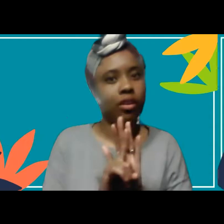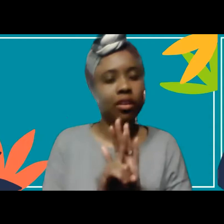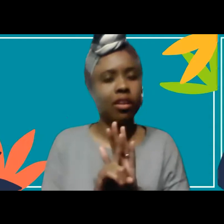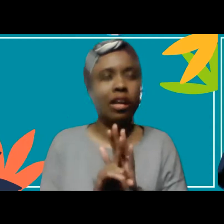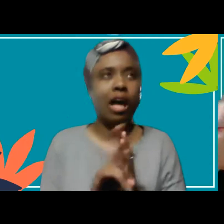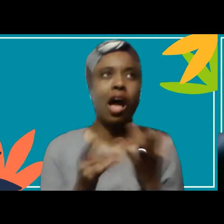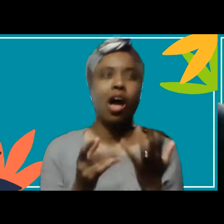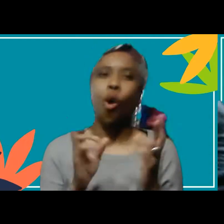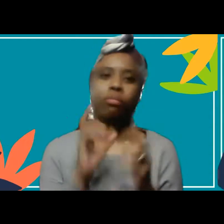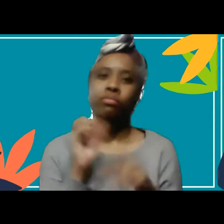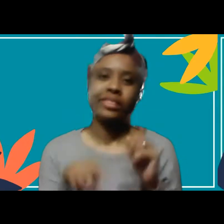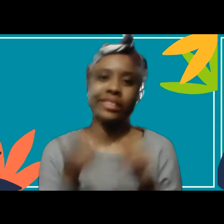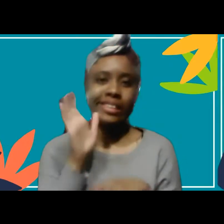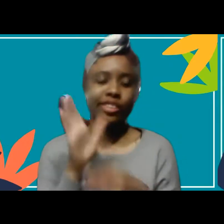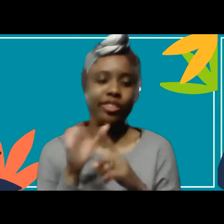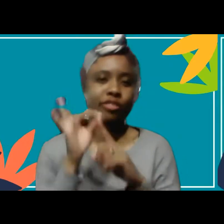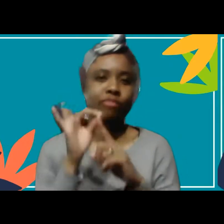sorry.